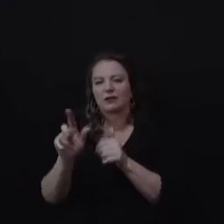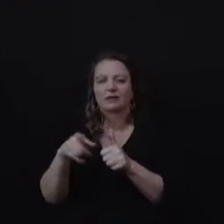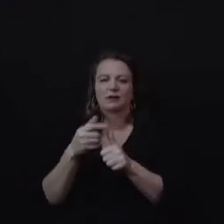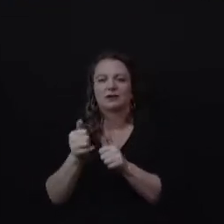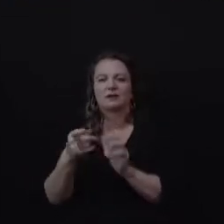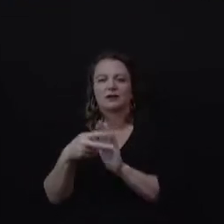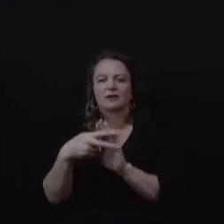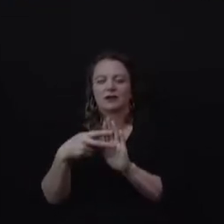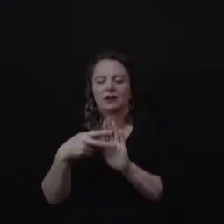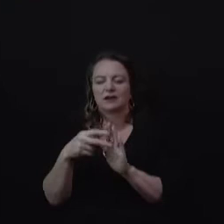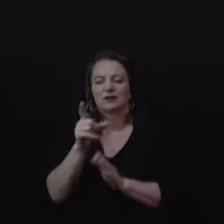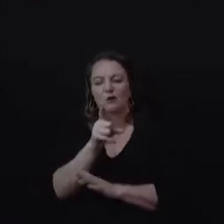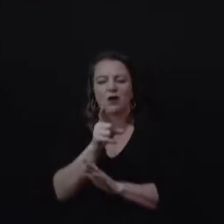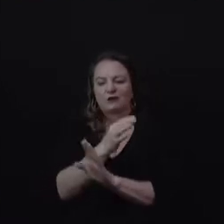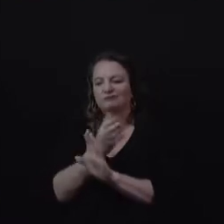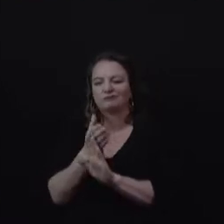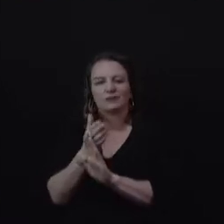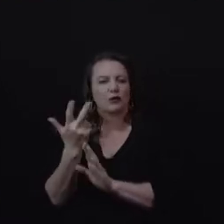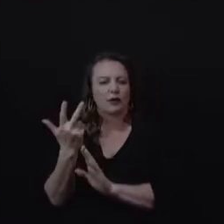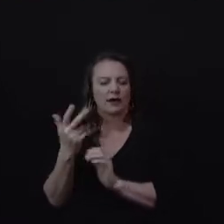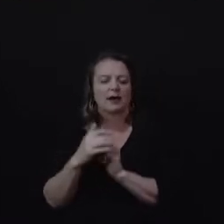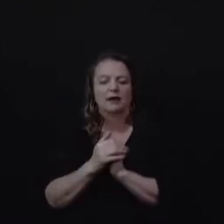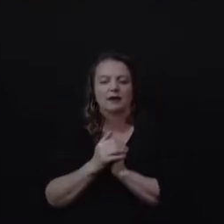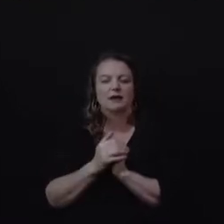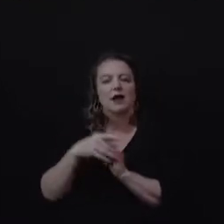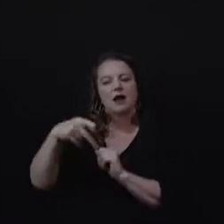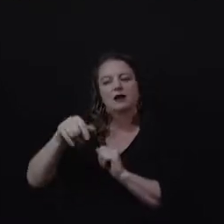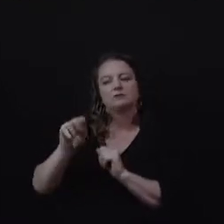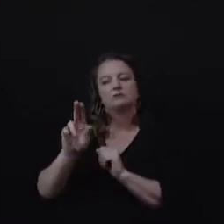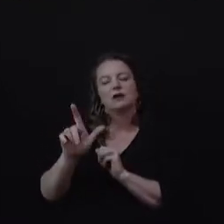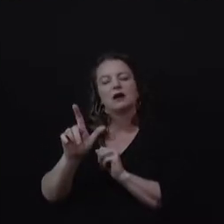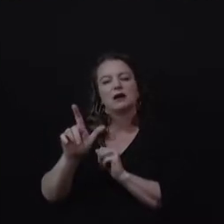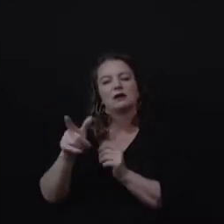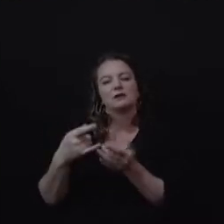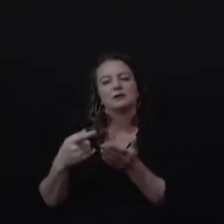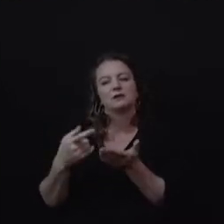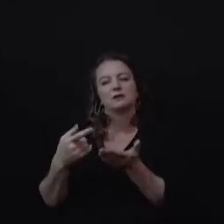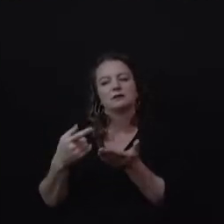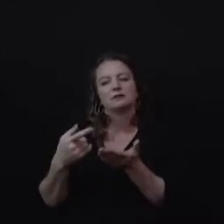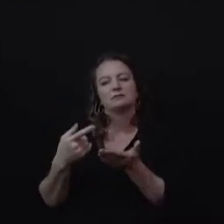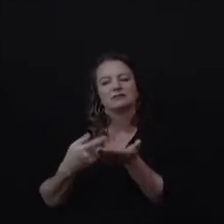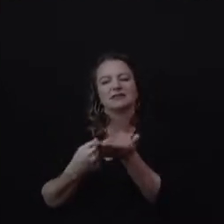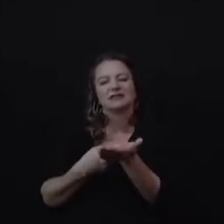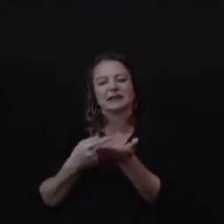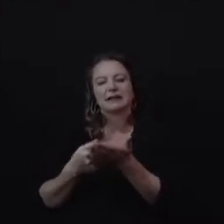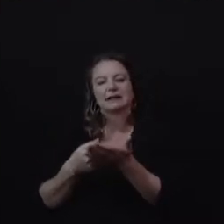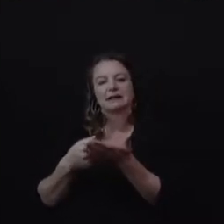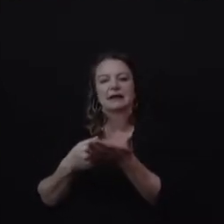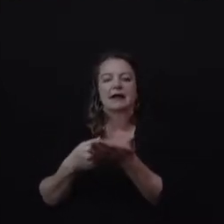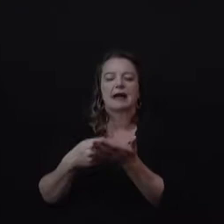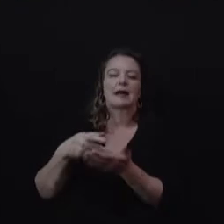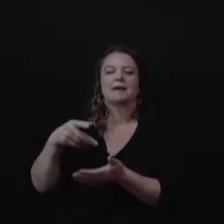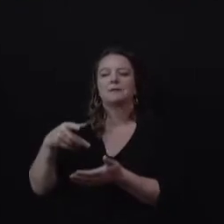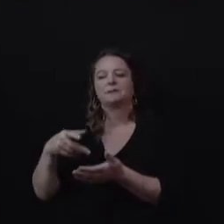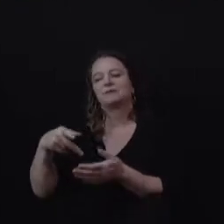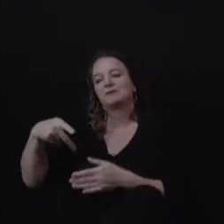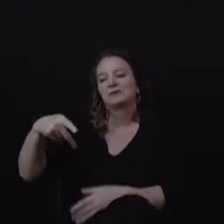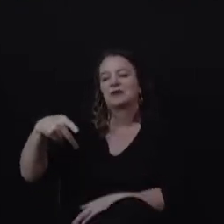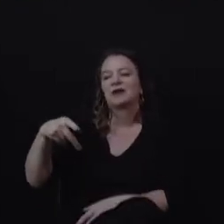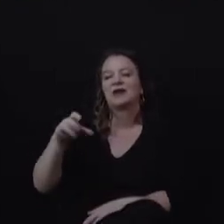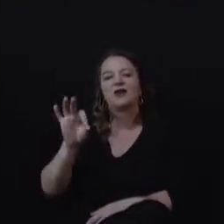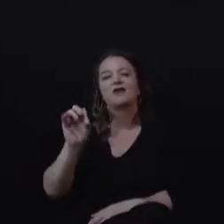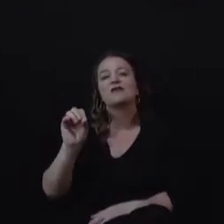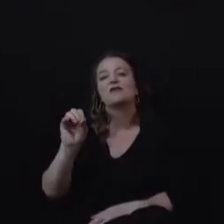1 through verse 3, Paul gives us kind of a post-mortem report or a forensic